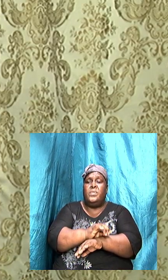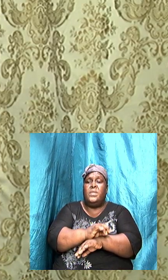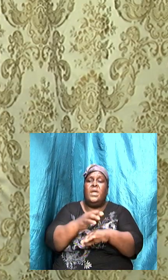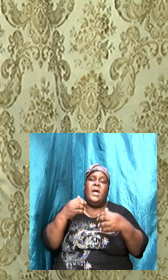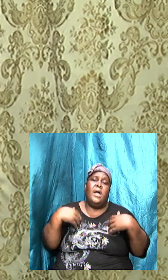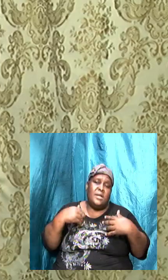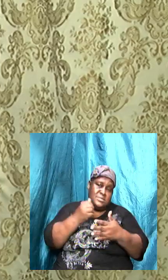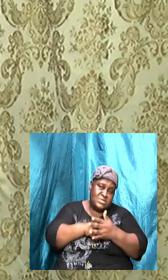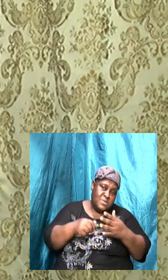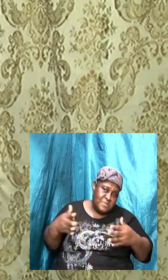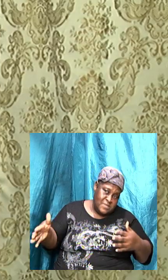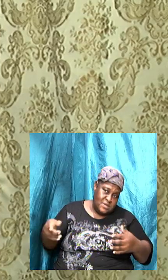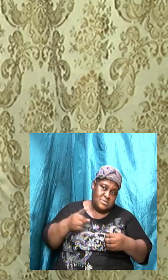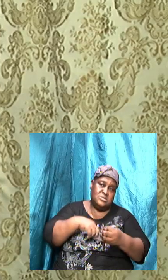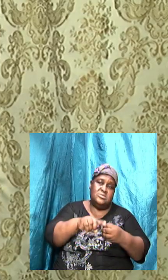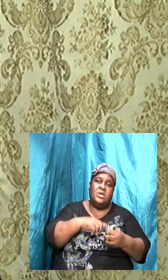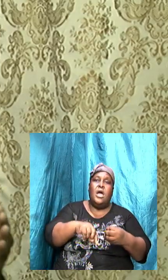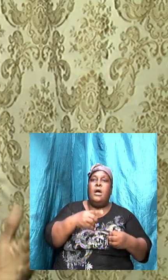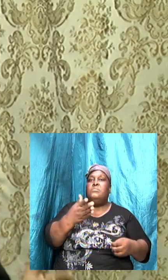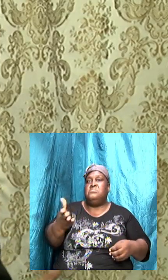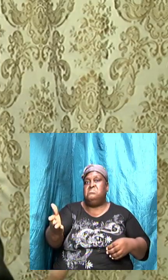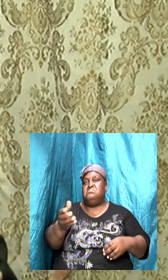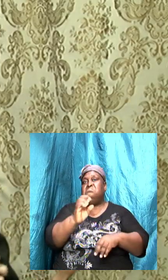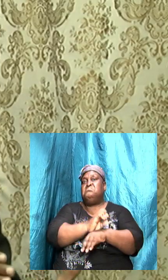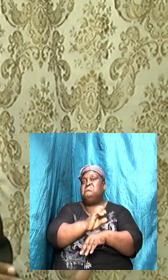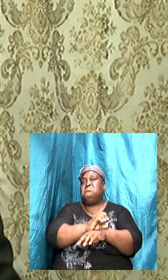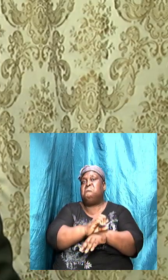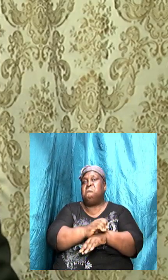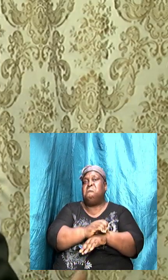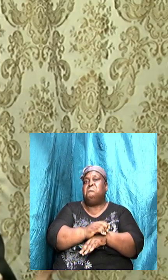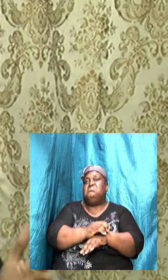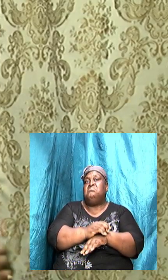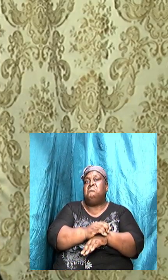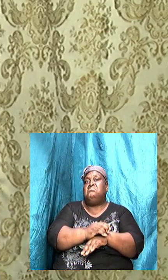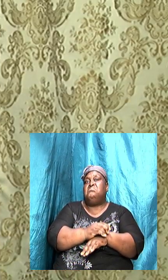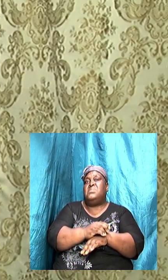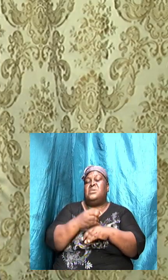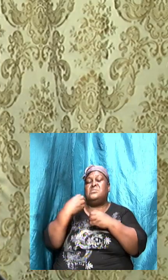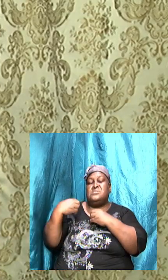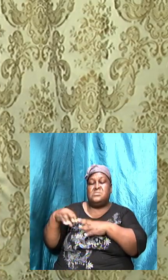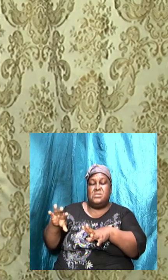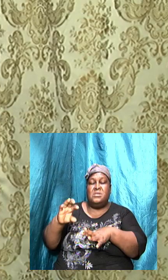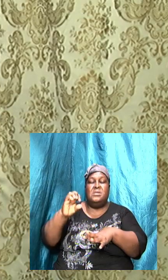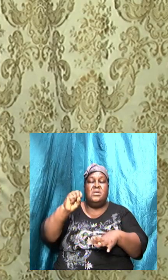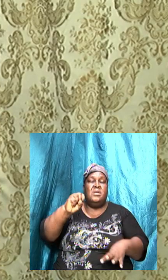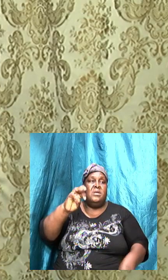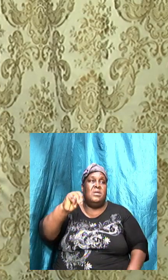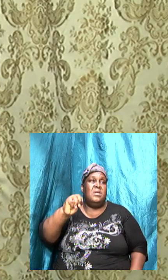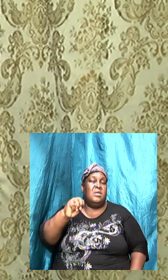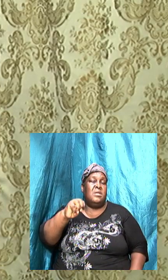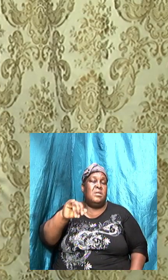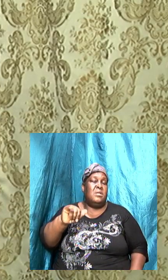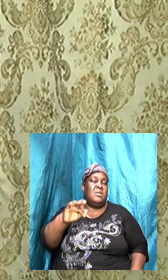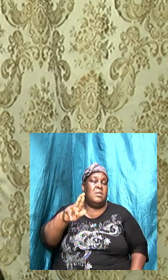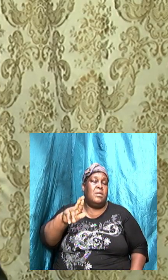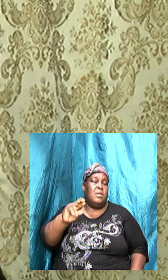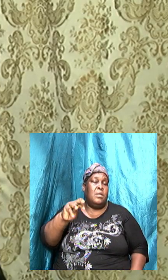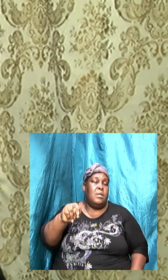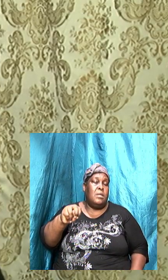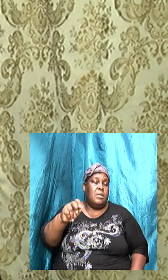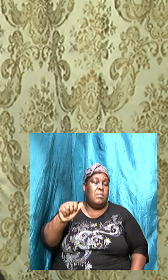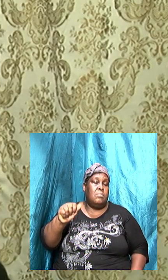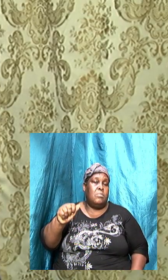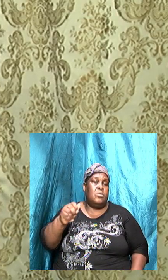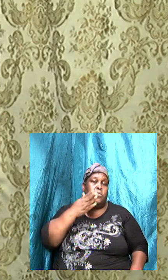had some things about them. Except we just mentioned Smyrna, there was no rebuke for them, but